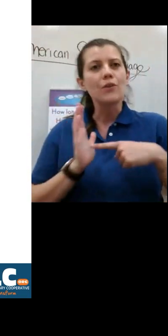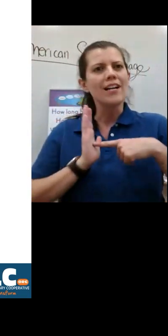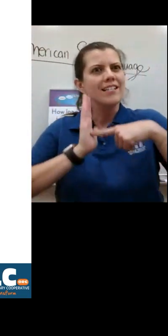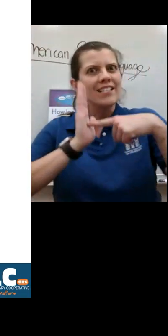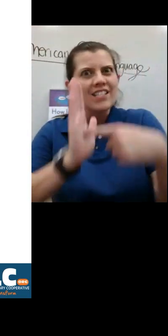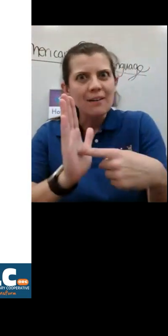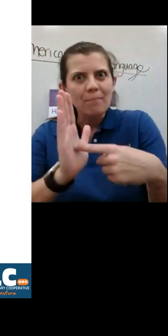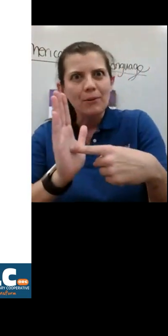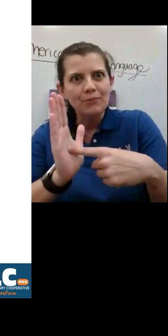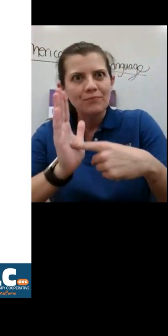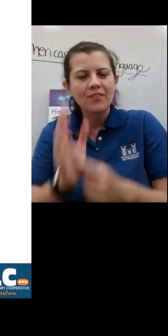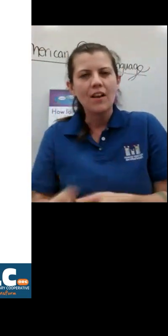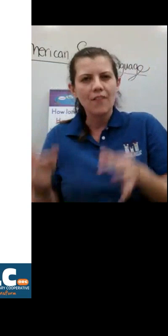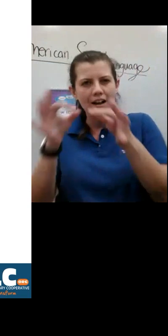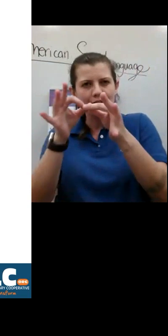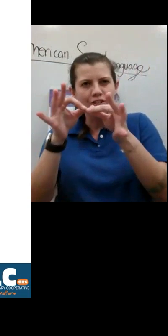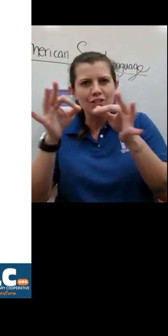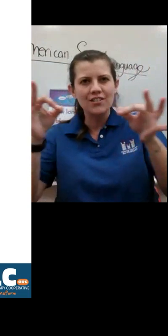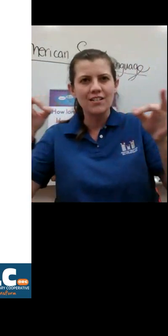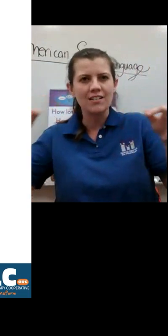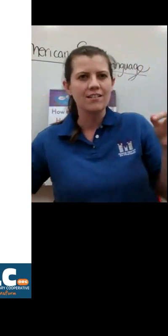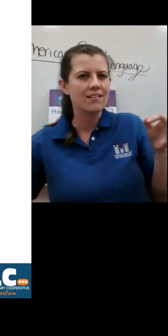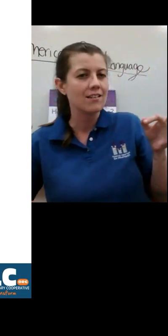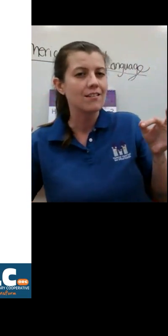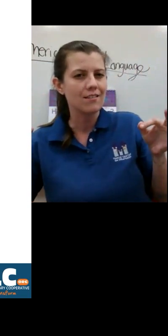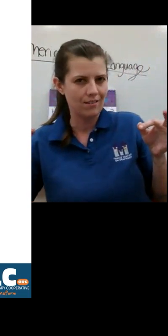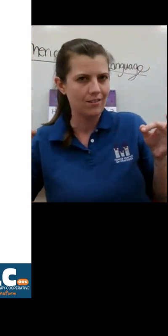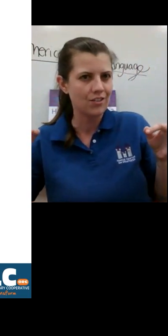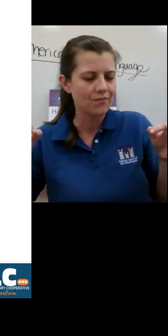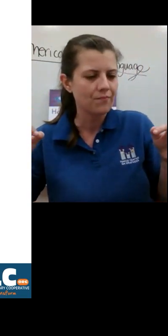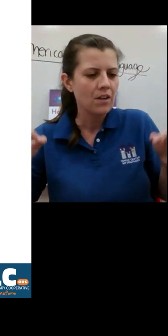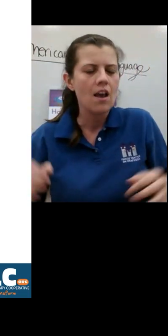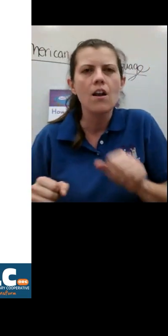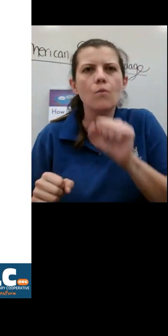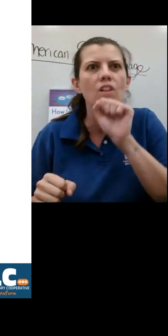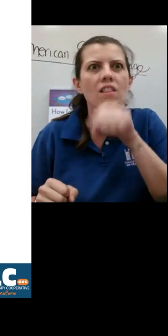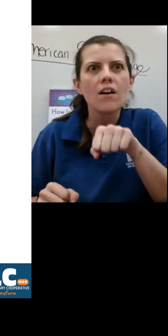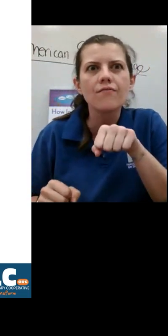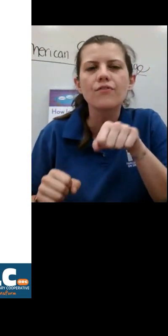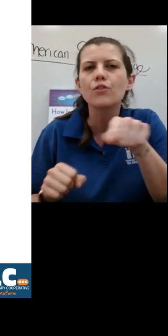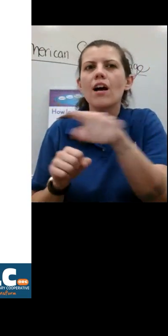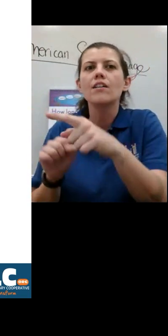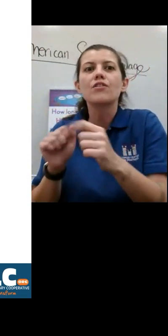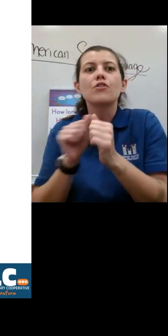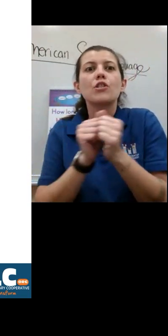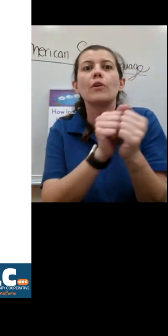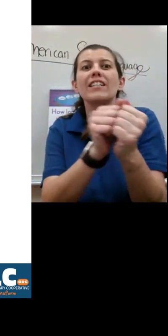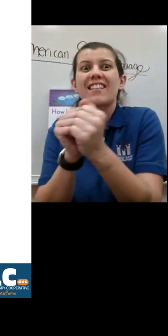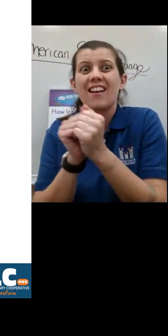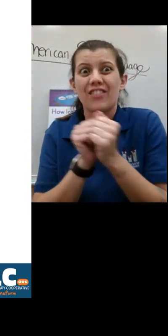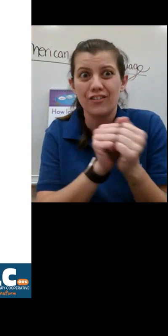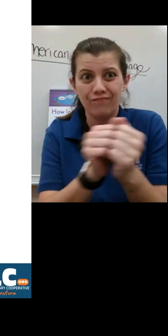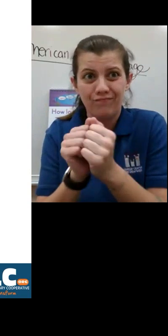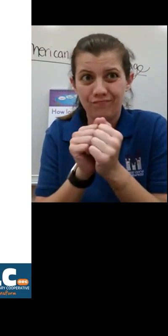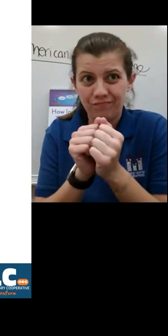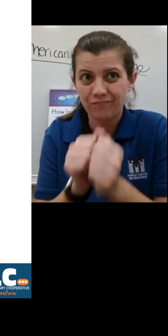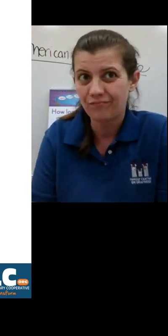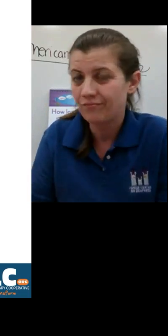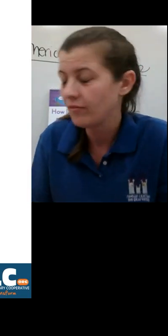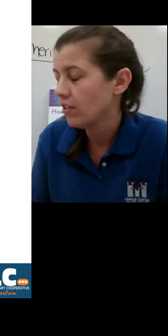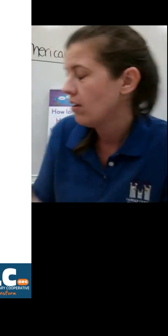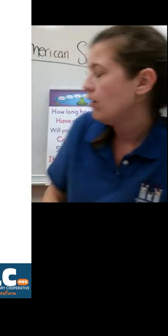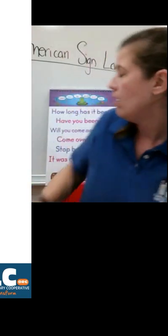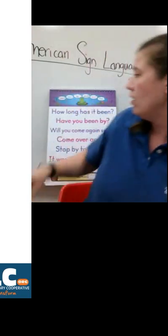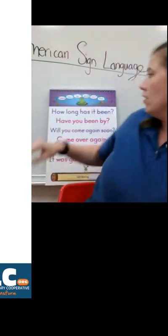I'm going to give you an example how to use it in a sentence. And would love for you guys to do it together.